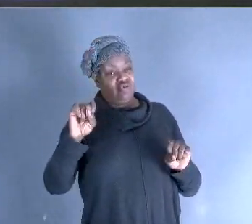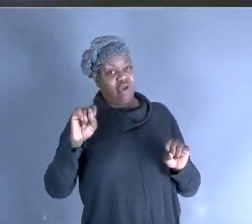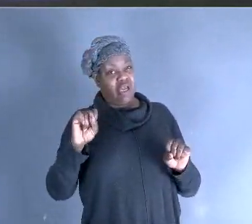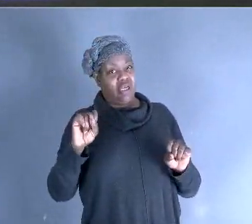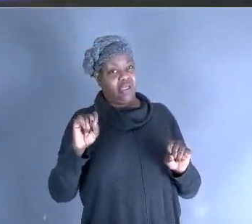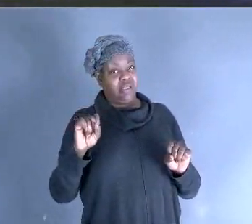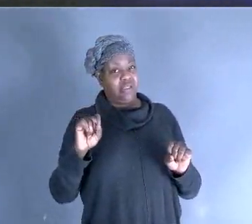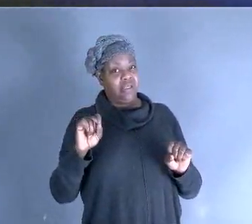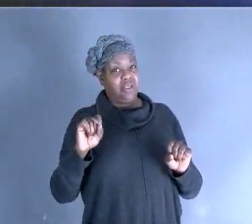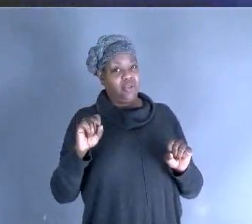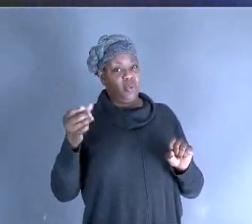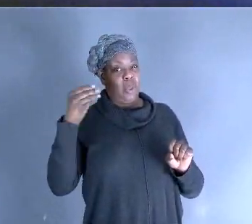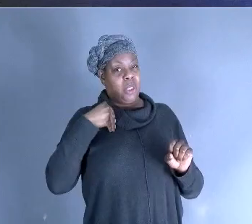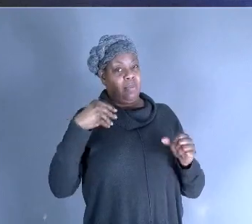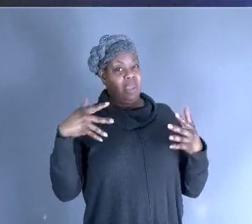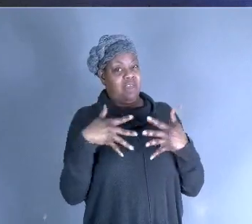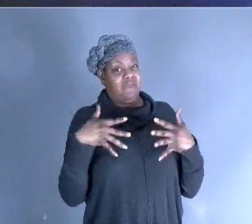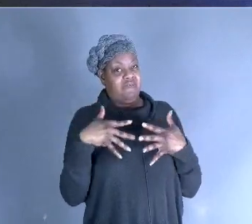fear?